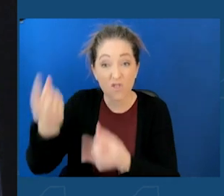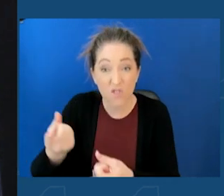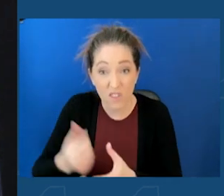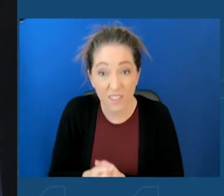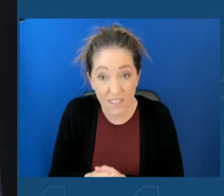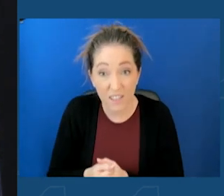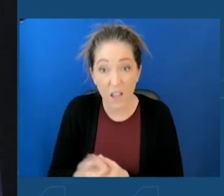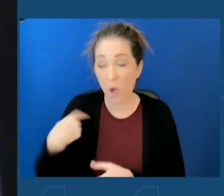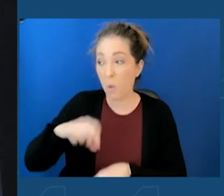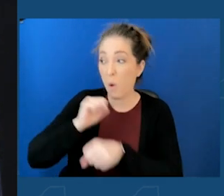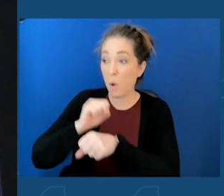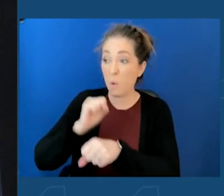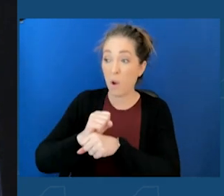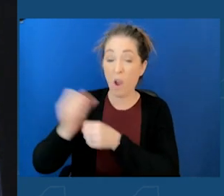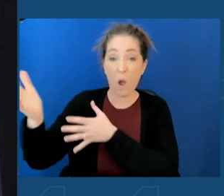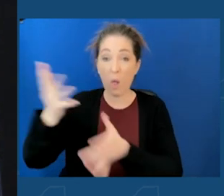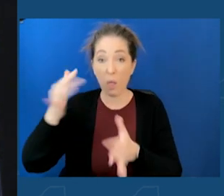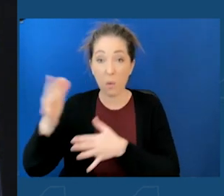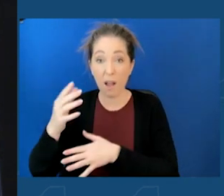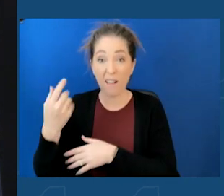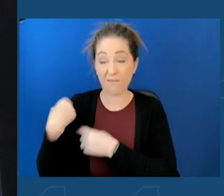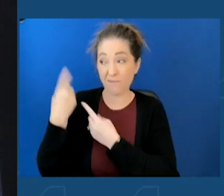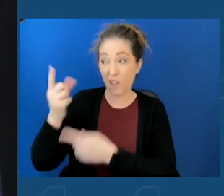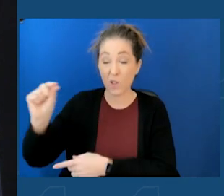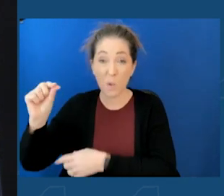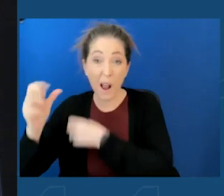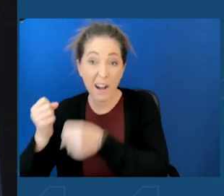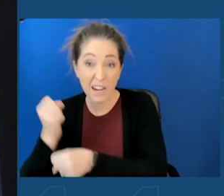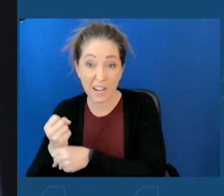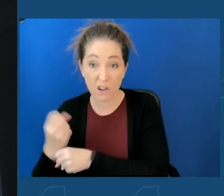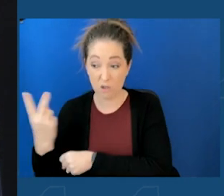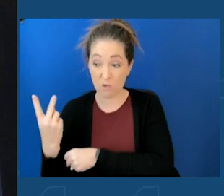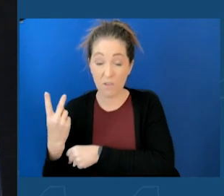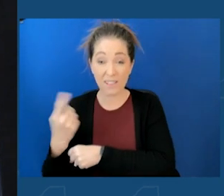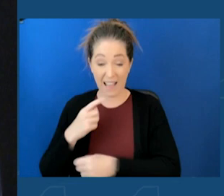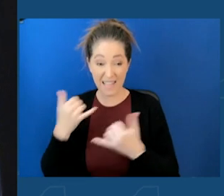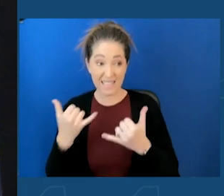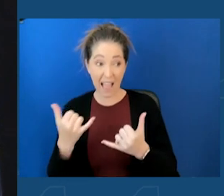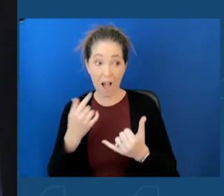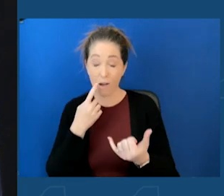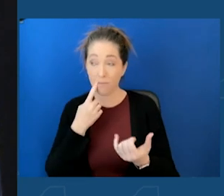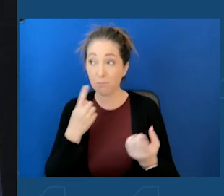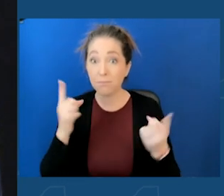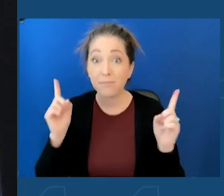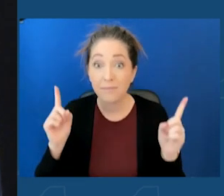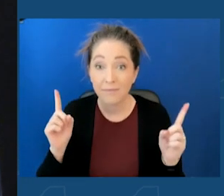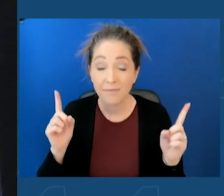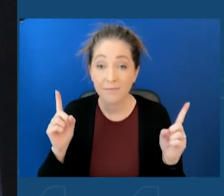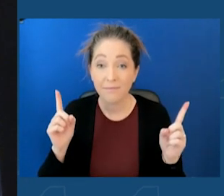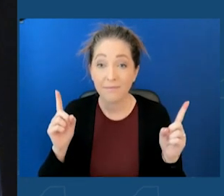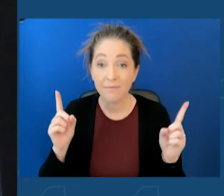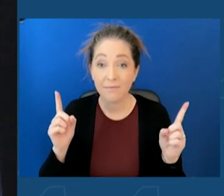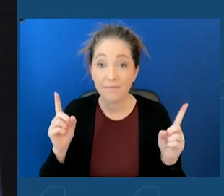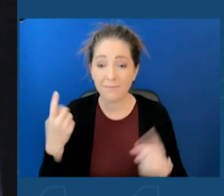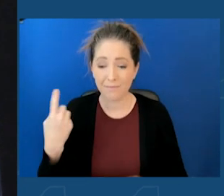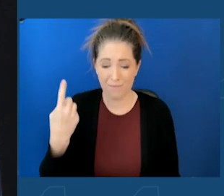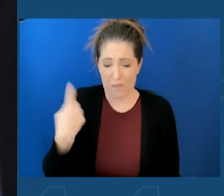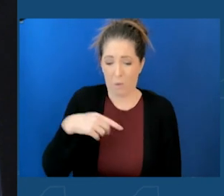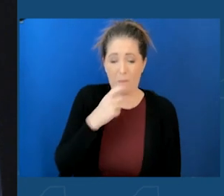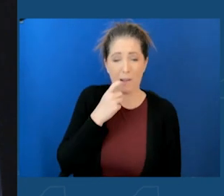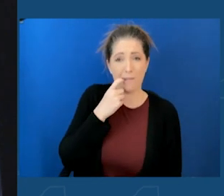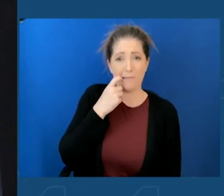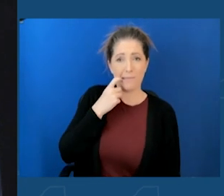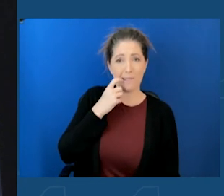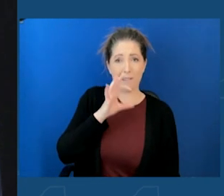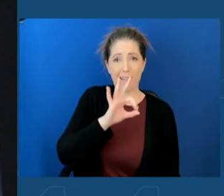for the last 2 decades, and now it's a reality. We have been addicted to fossil fuels and had a